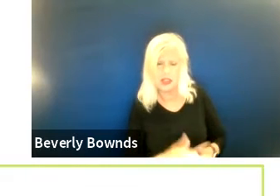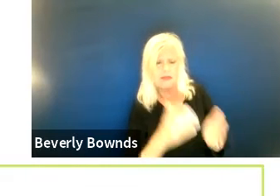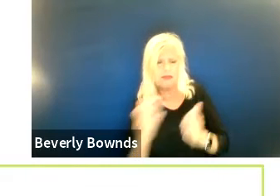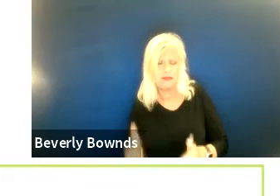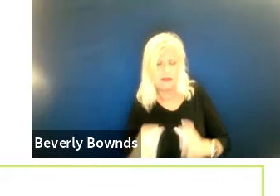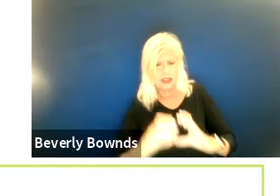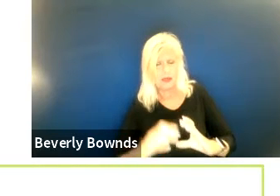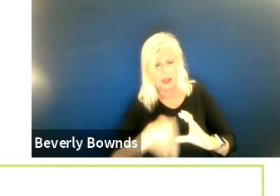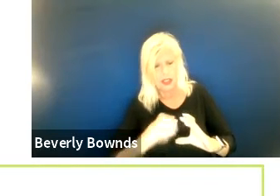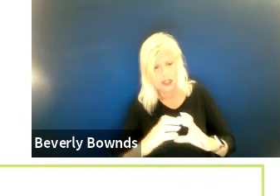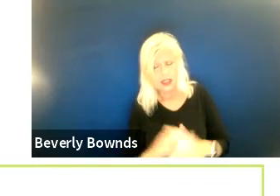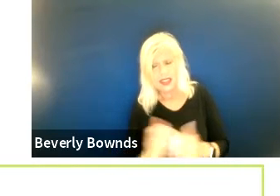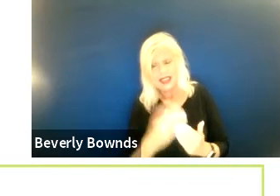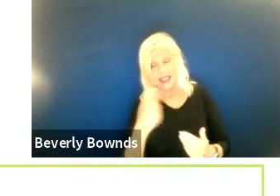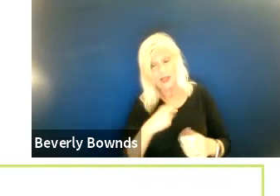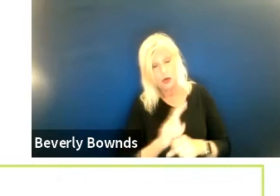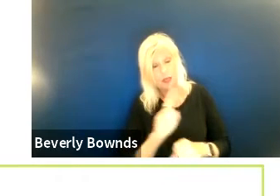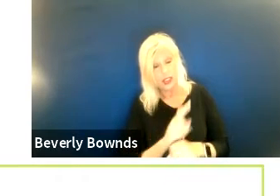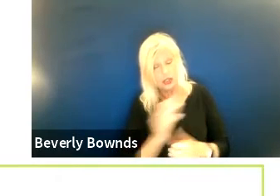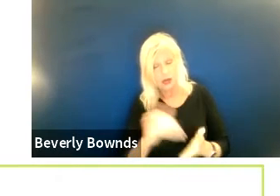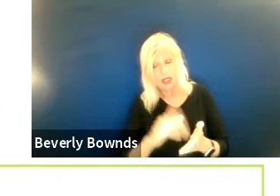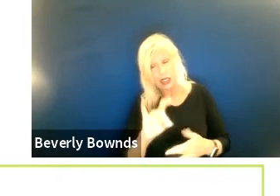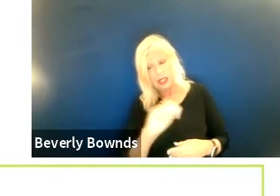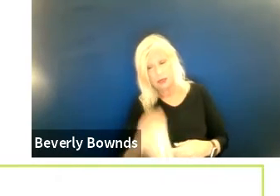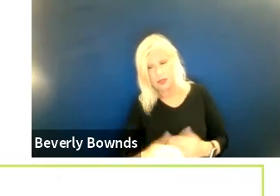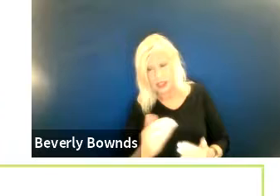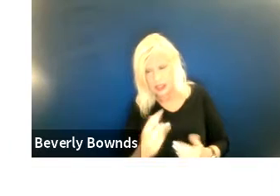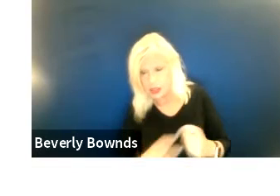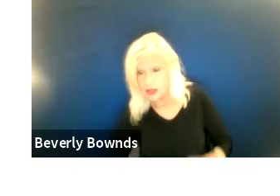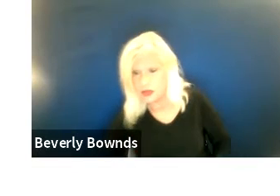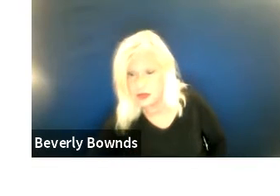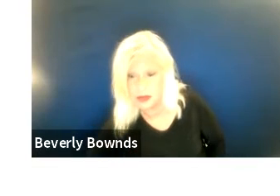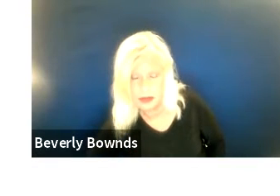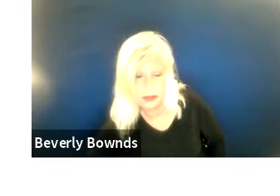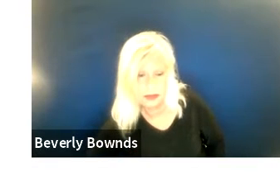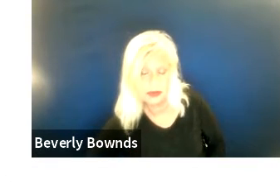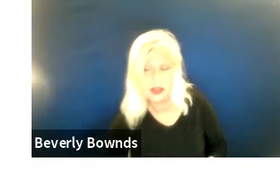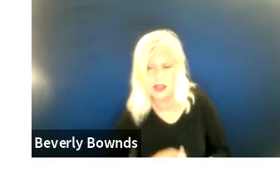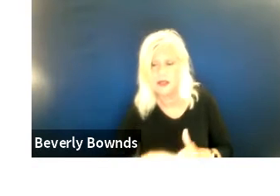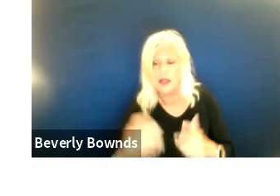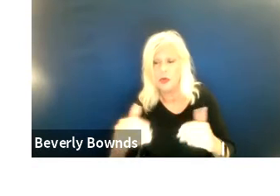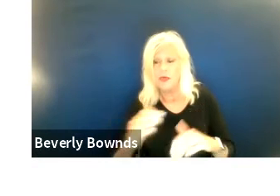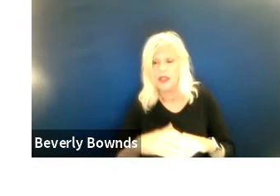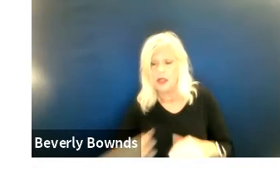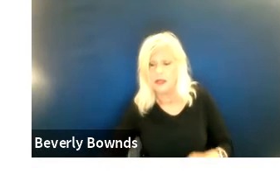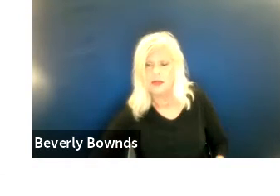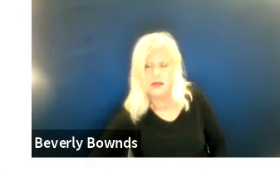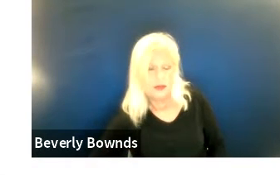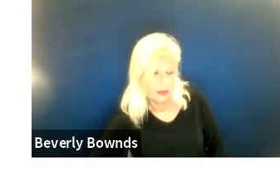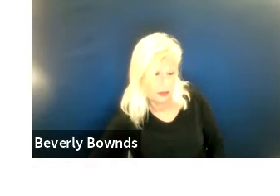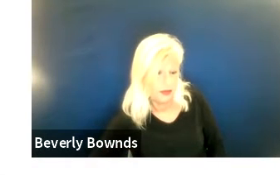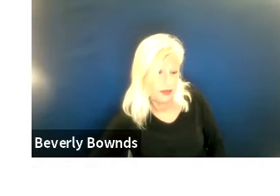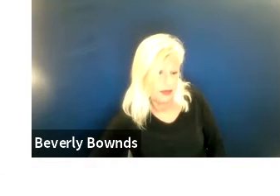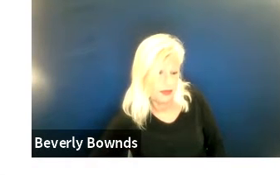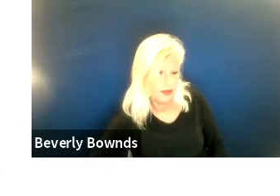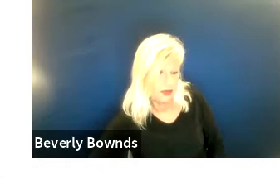similarly, easy for me to use, again, about 80%. And then moving on, we have conducted extensive interviews